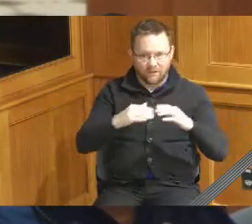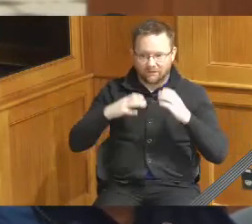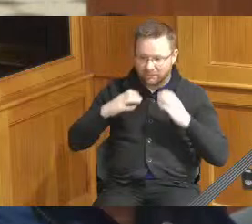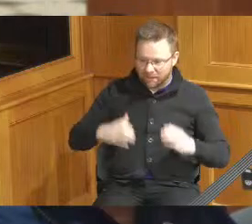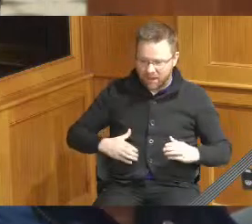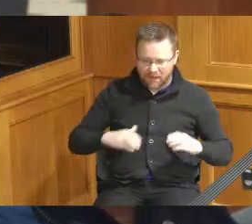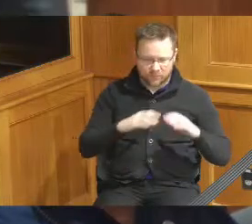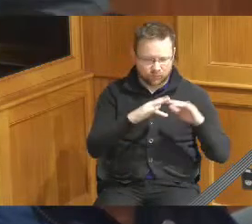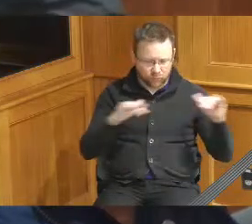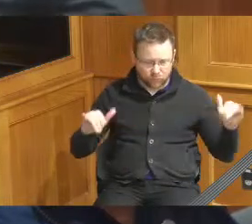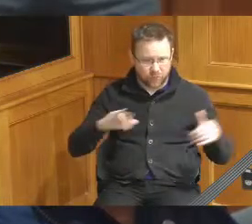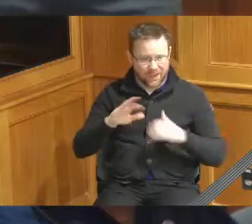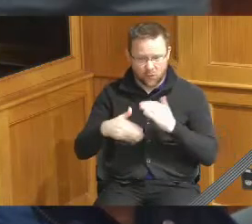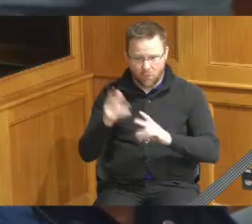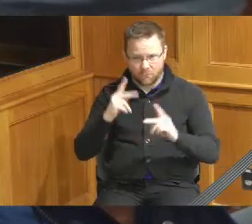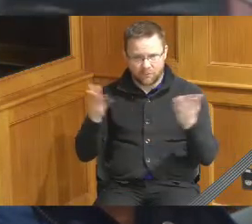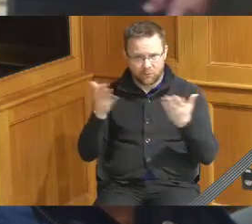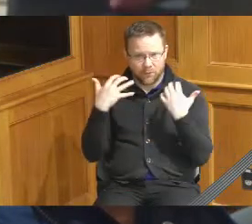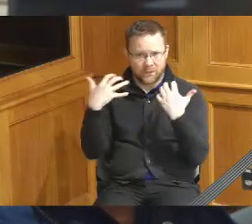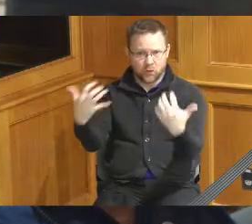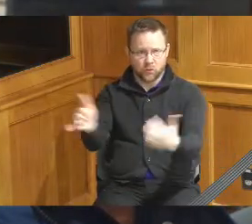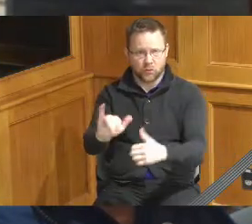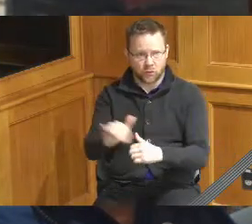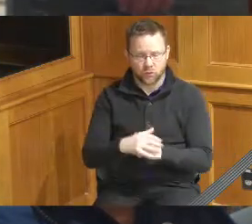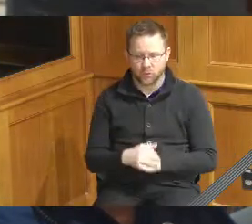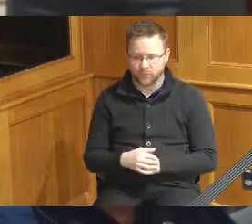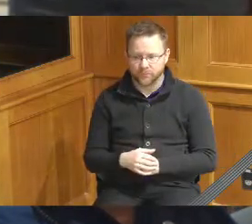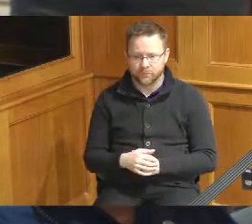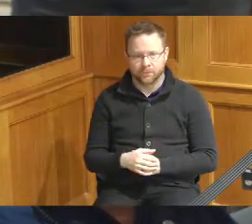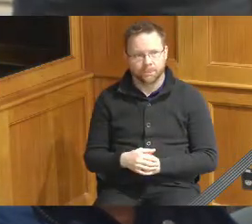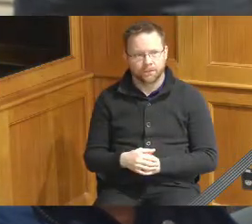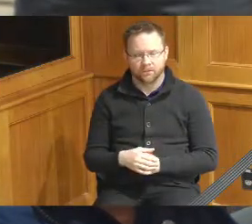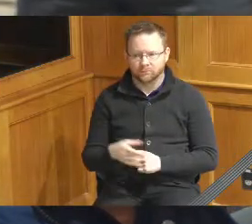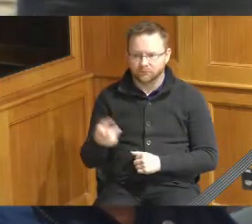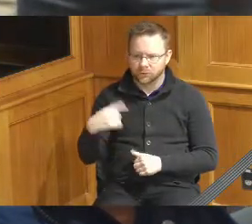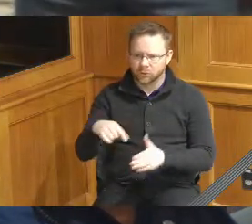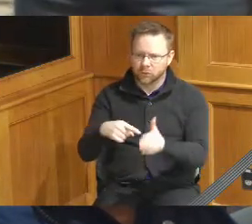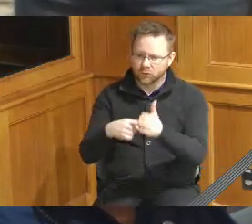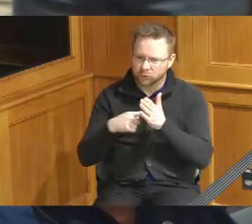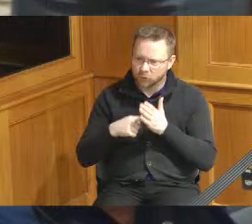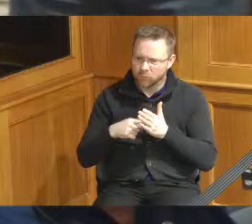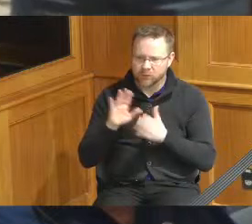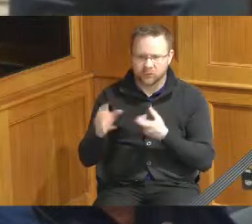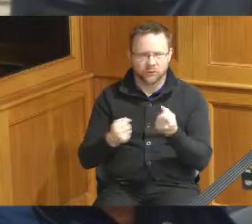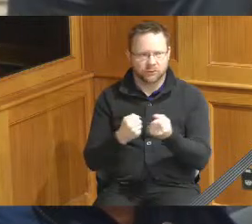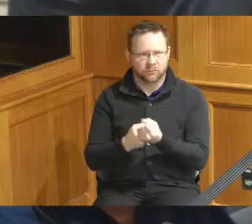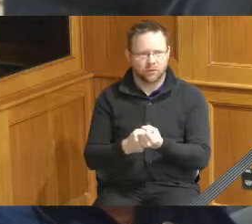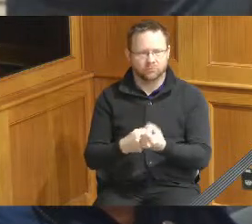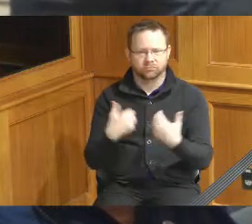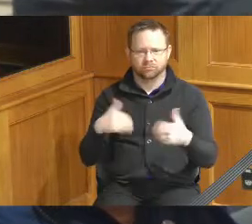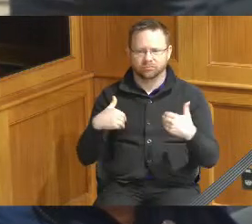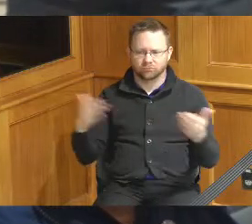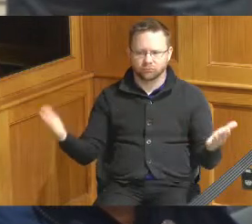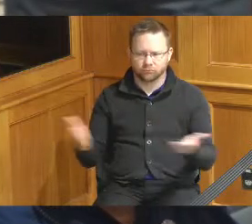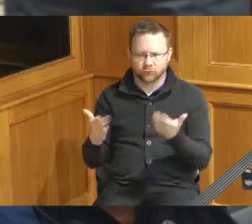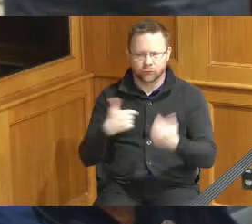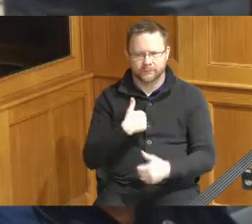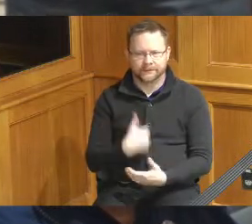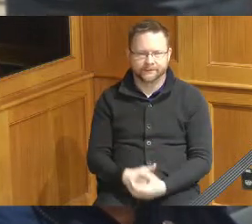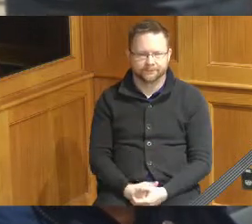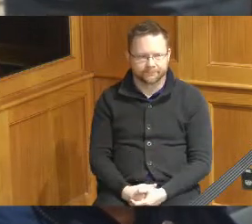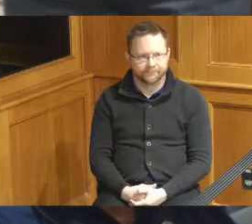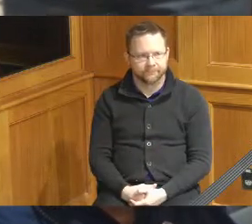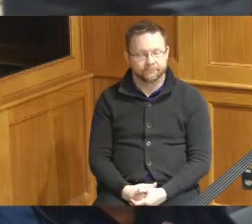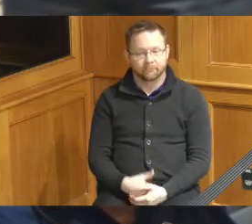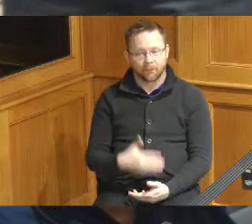then all of you that are here, for giving me and showing me your continuous support and encouragement. As